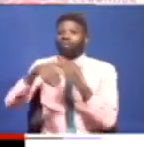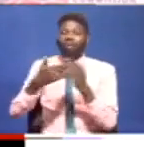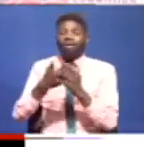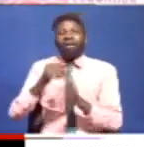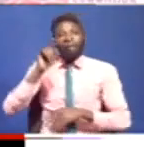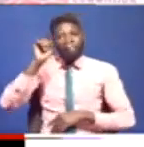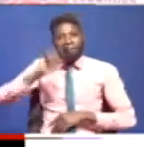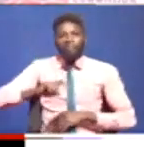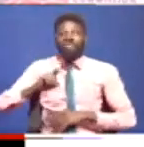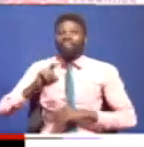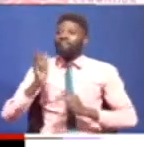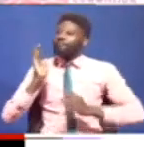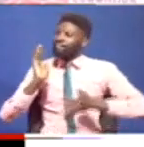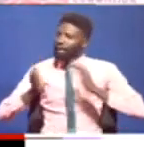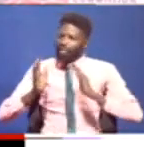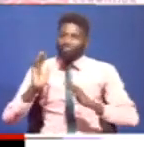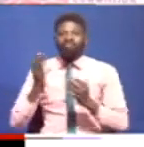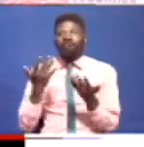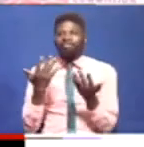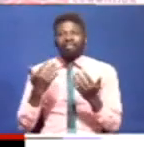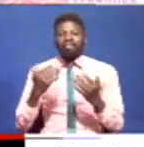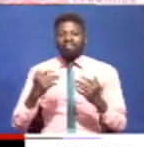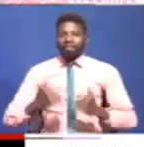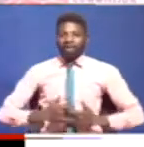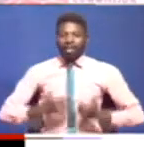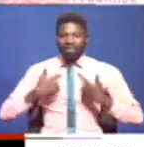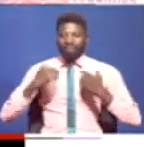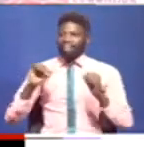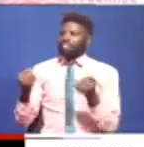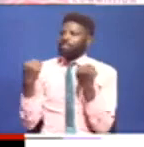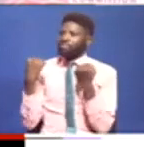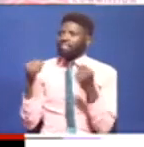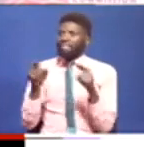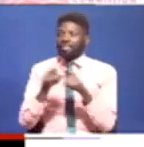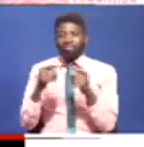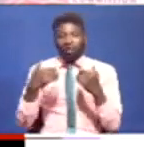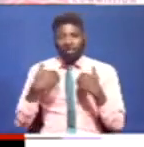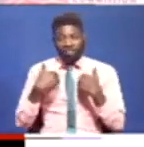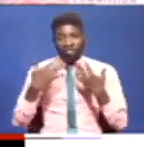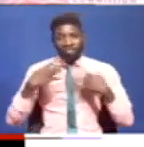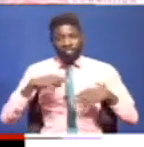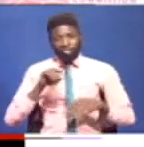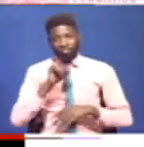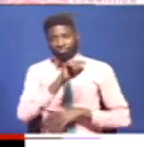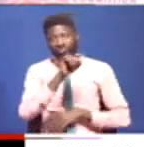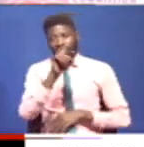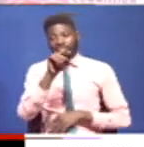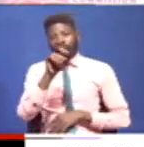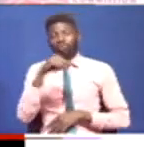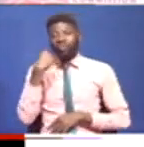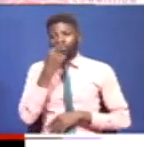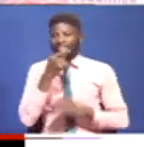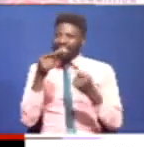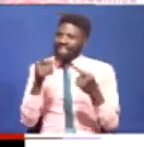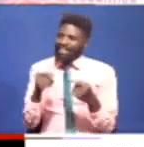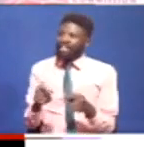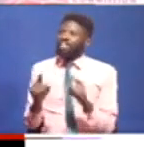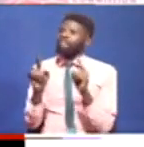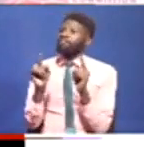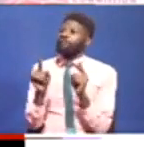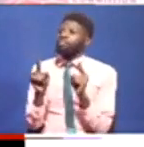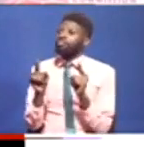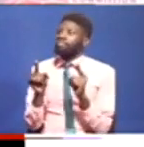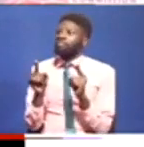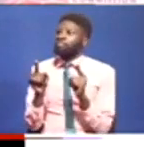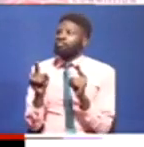for their lives. And then you have those who, for